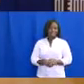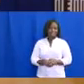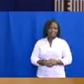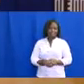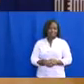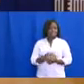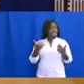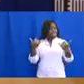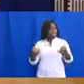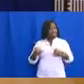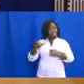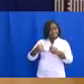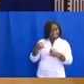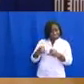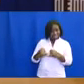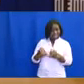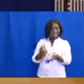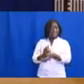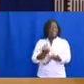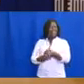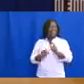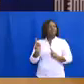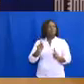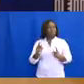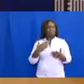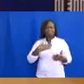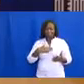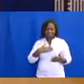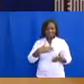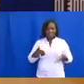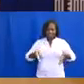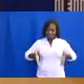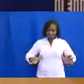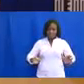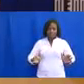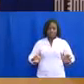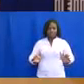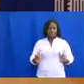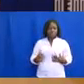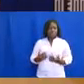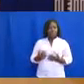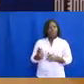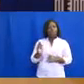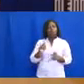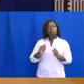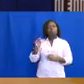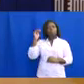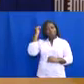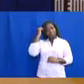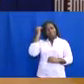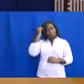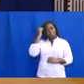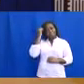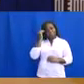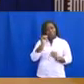In conclusion, fellow Ghanaians, permit me to pay brief tribute to the memory of an old